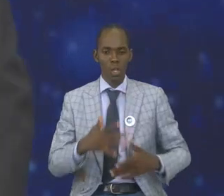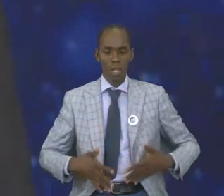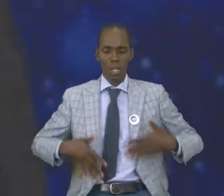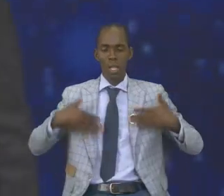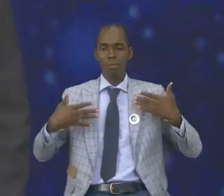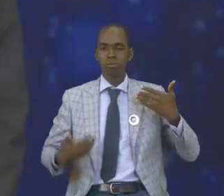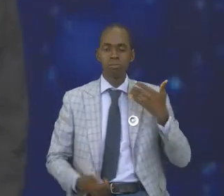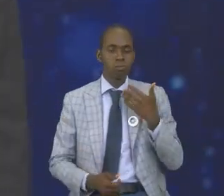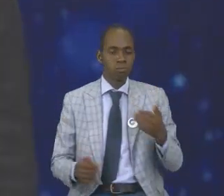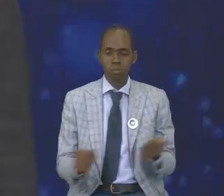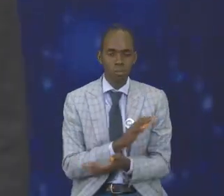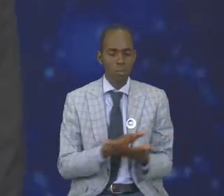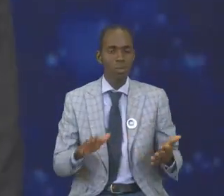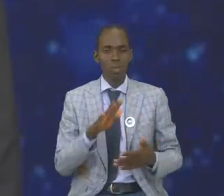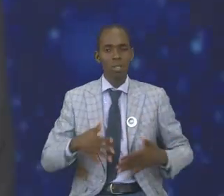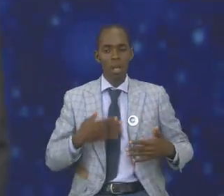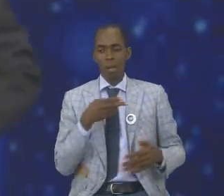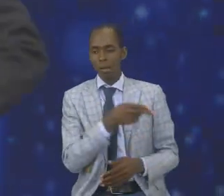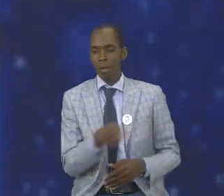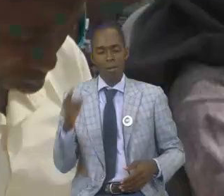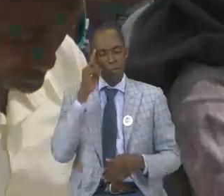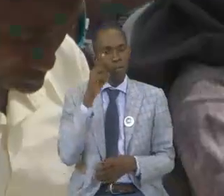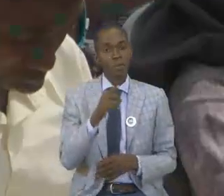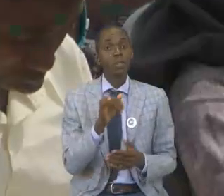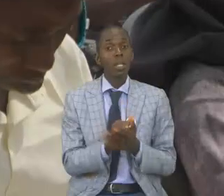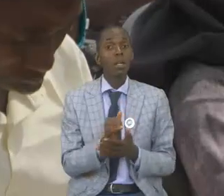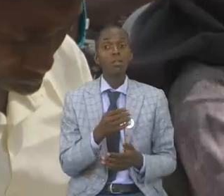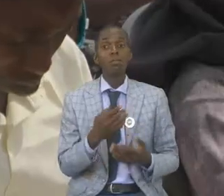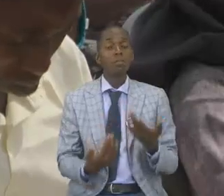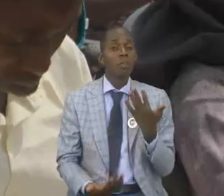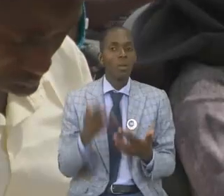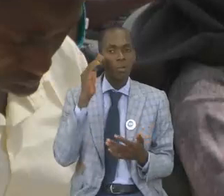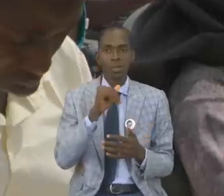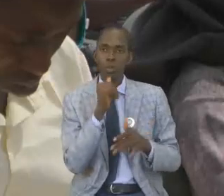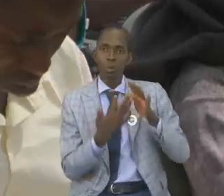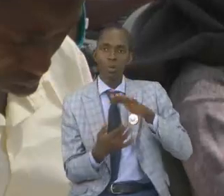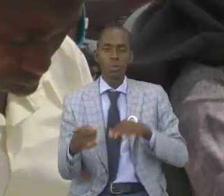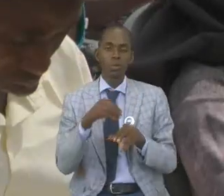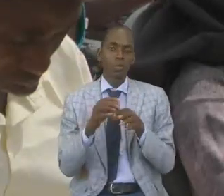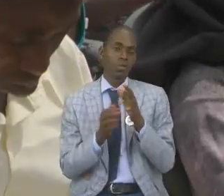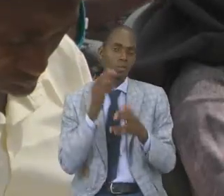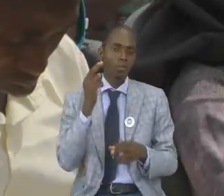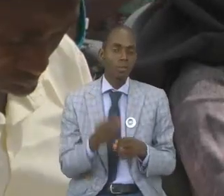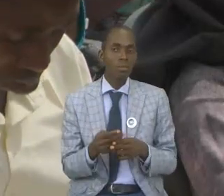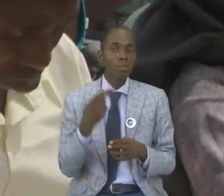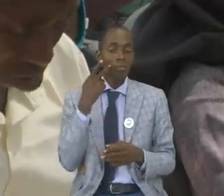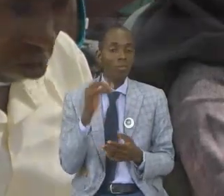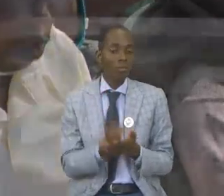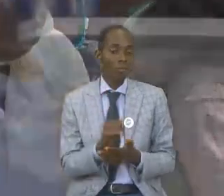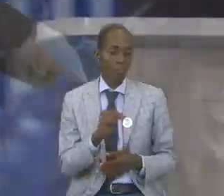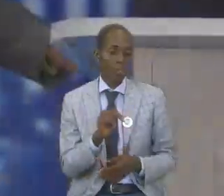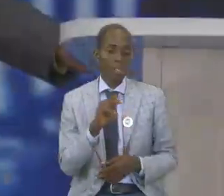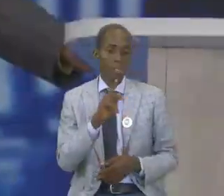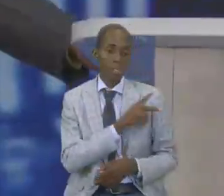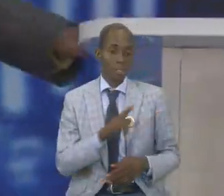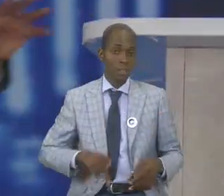fiery for you. That fire will not burn you. Eventually, this Nebuchadnezzar himself had another dream. We're coming